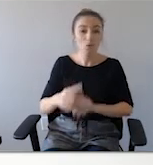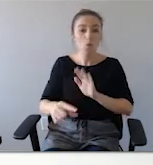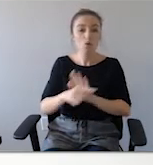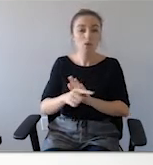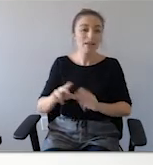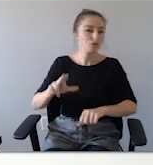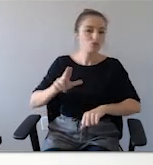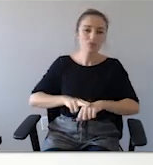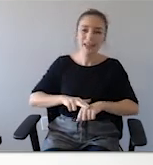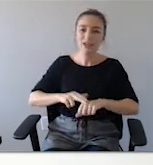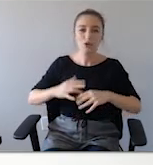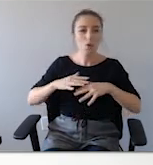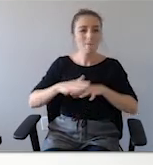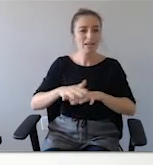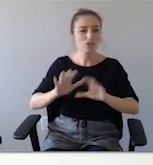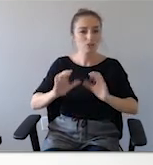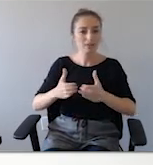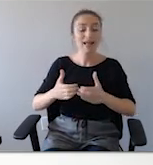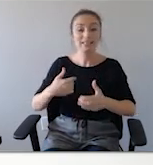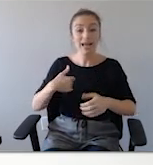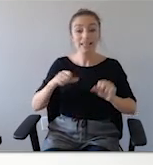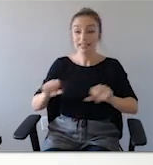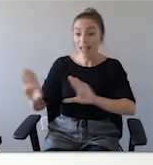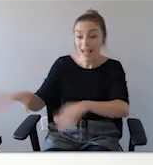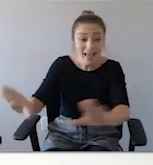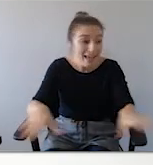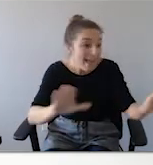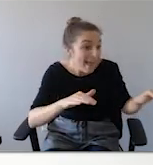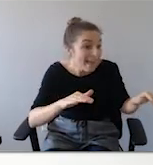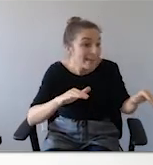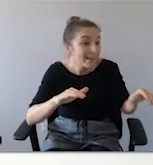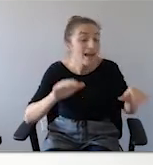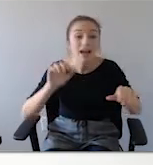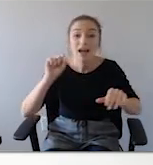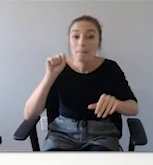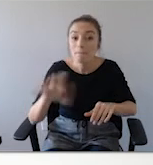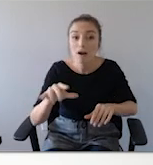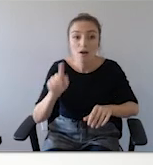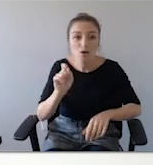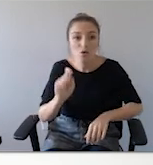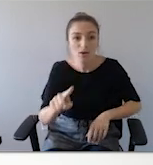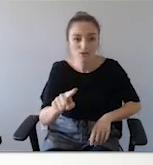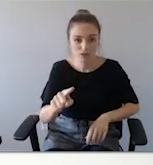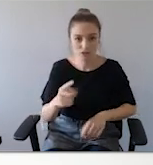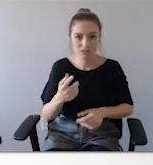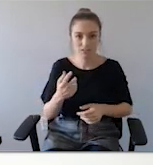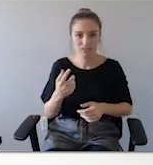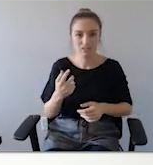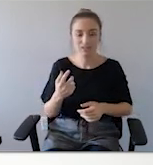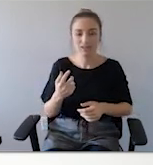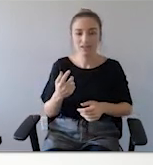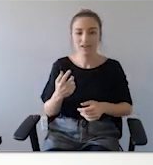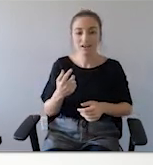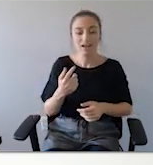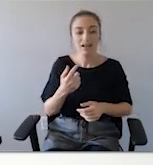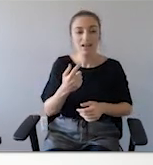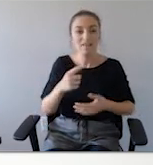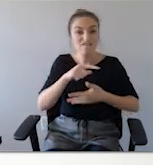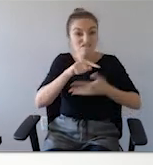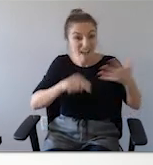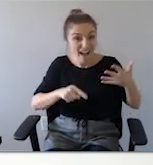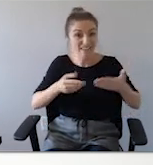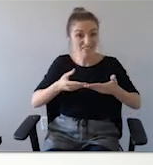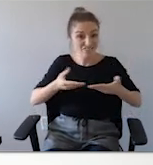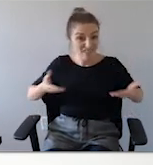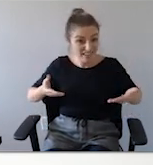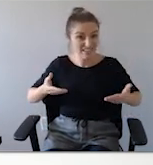gals, da-da-da-da-da-da, who's got an answer for me? Who can name, because it was 5, who can name 5 items